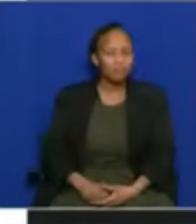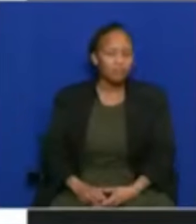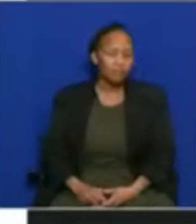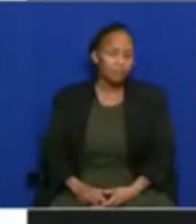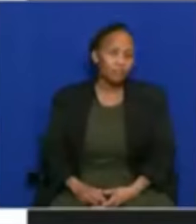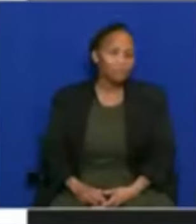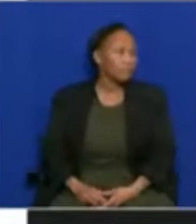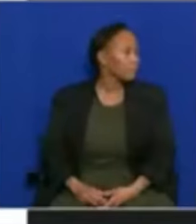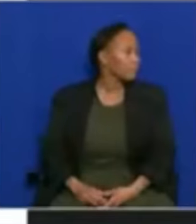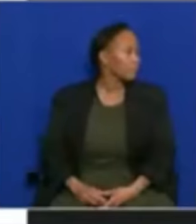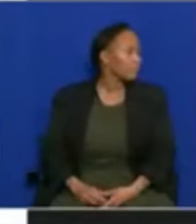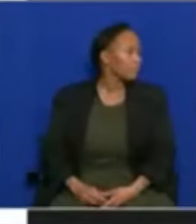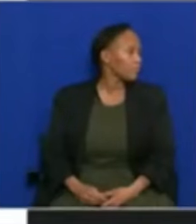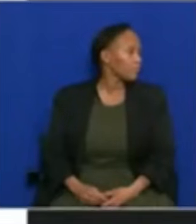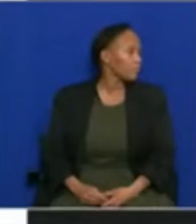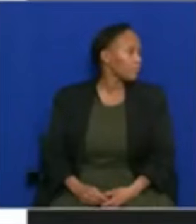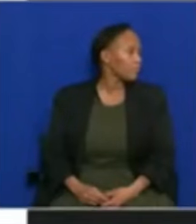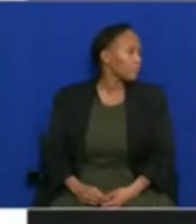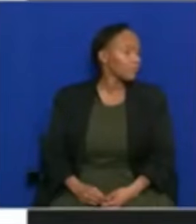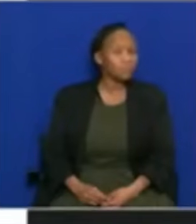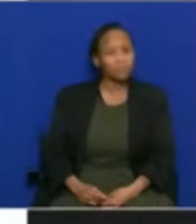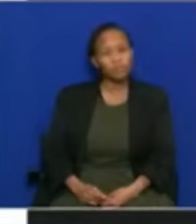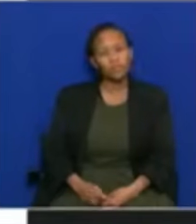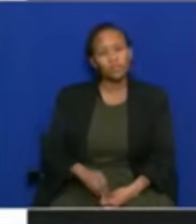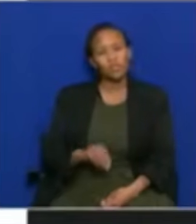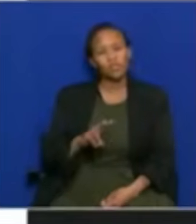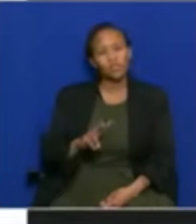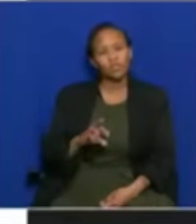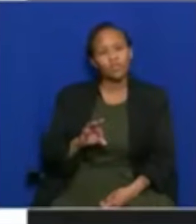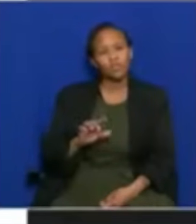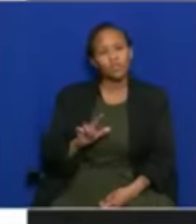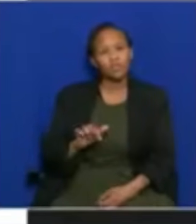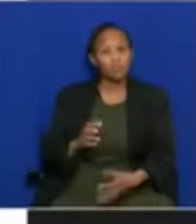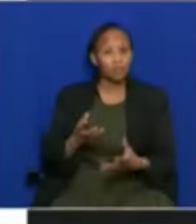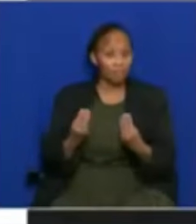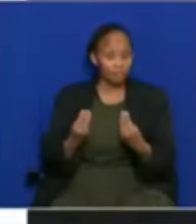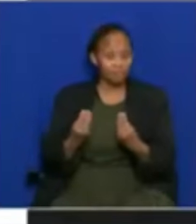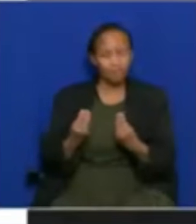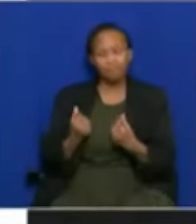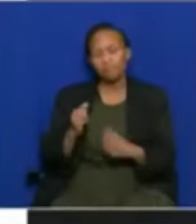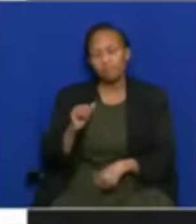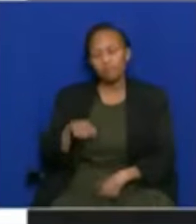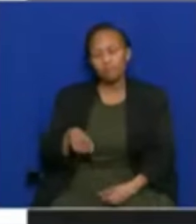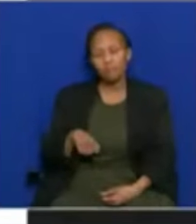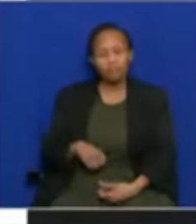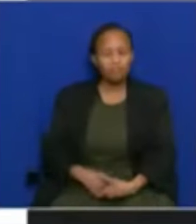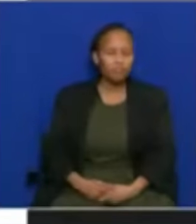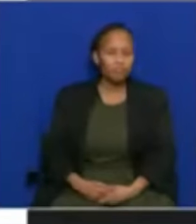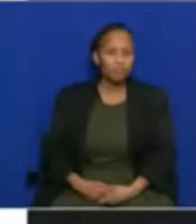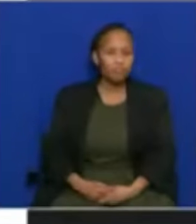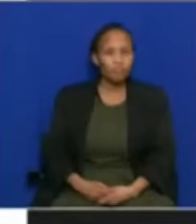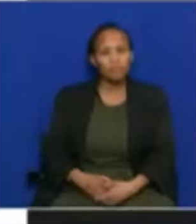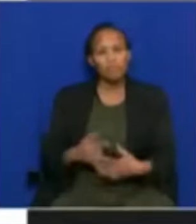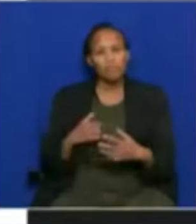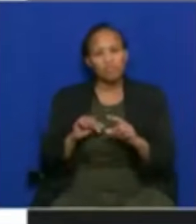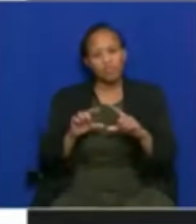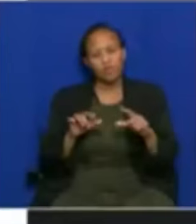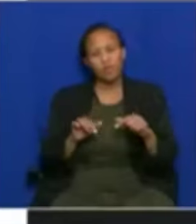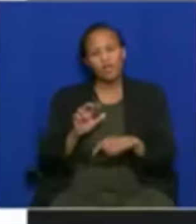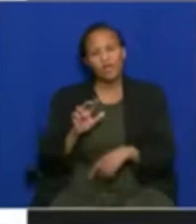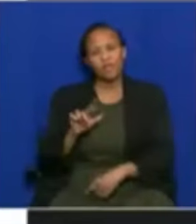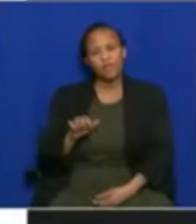Have you located 2378? That's correct. Okay. Now, I just read from paragraph